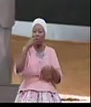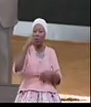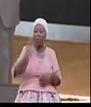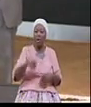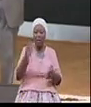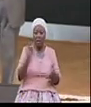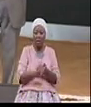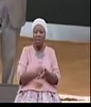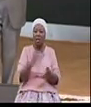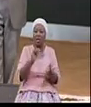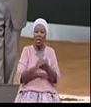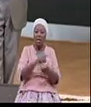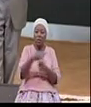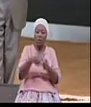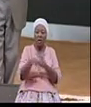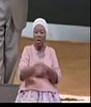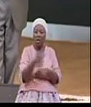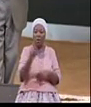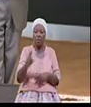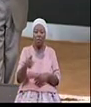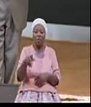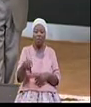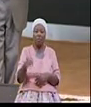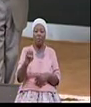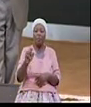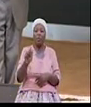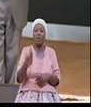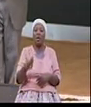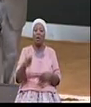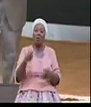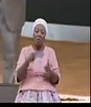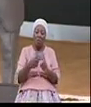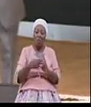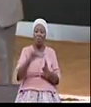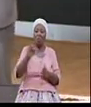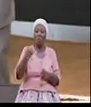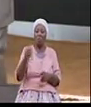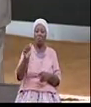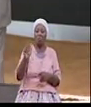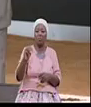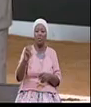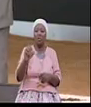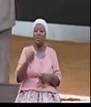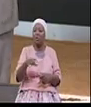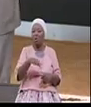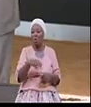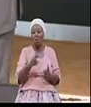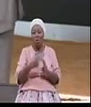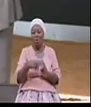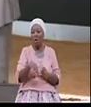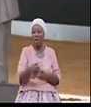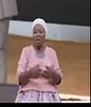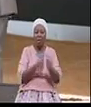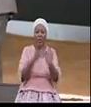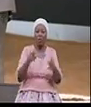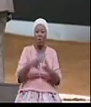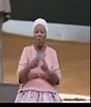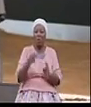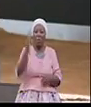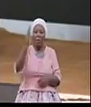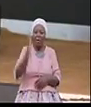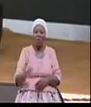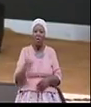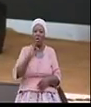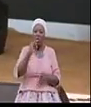That when anyone, Peter or James or any apostle or any pastor, is